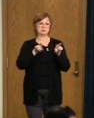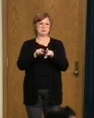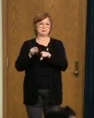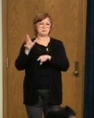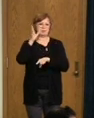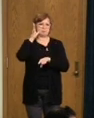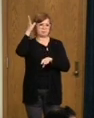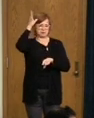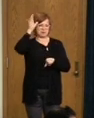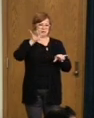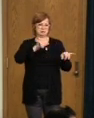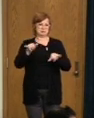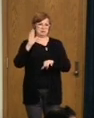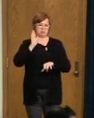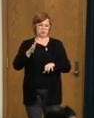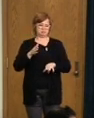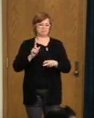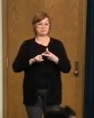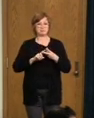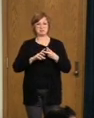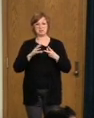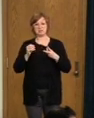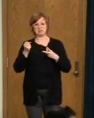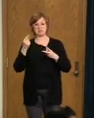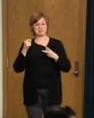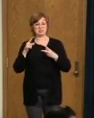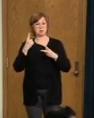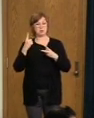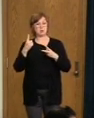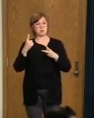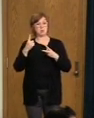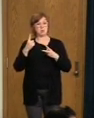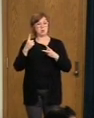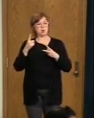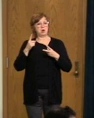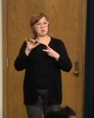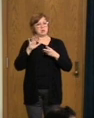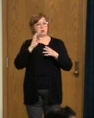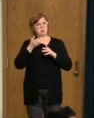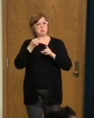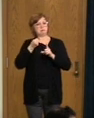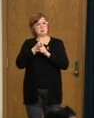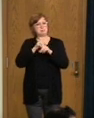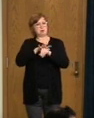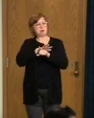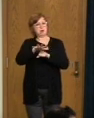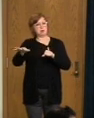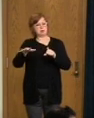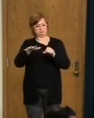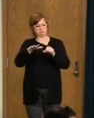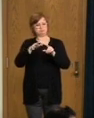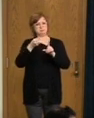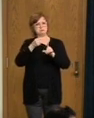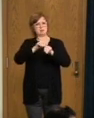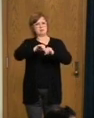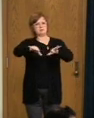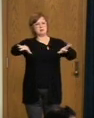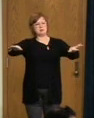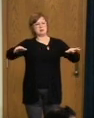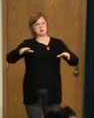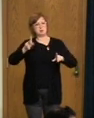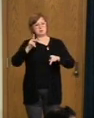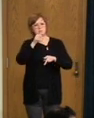have on the surrounding communities, because I think this lack of empathy and consideration, the vast majority of people in